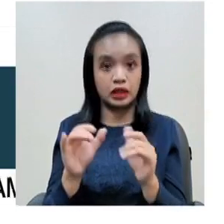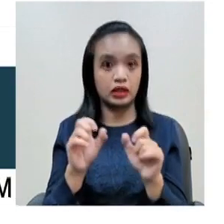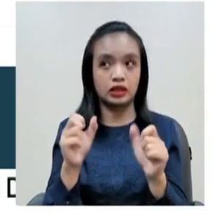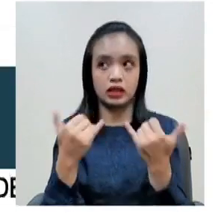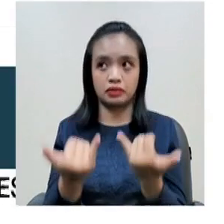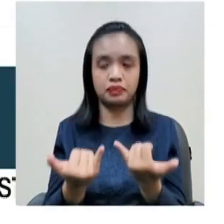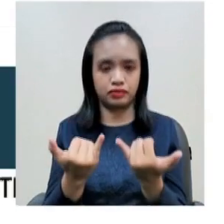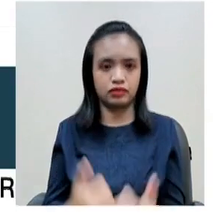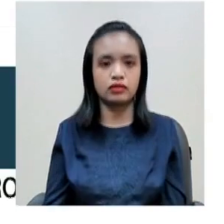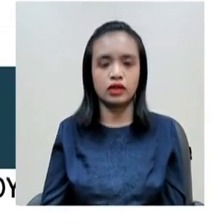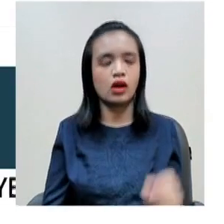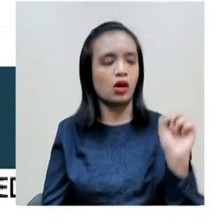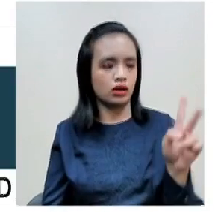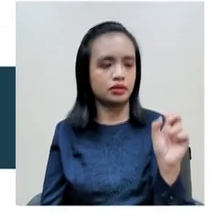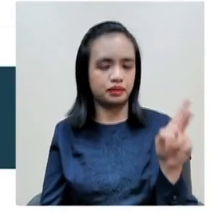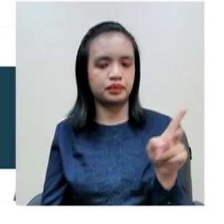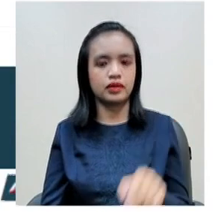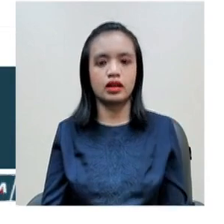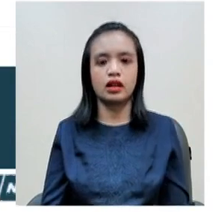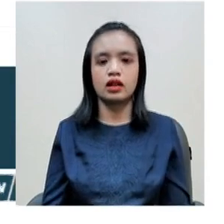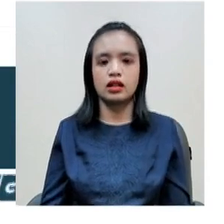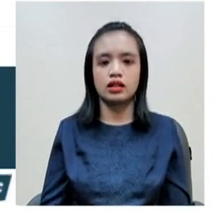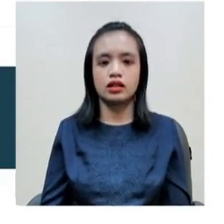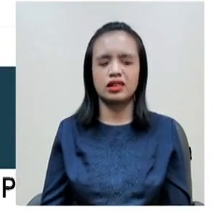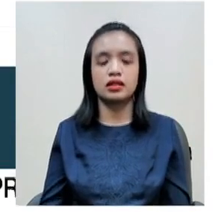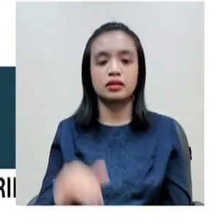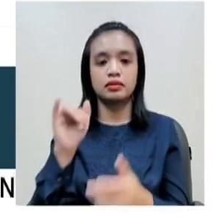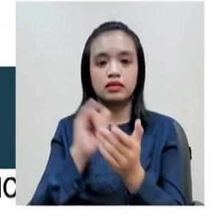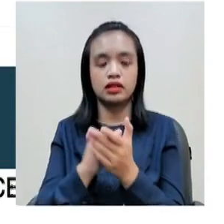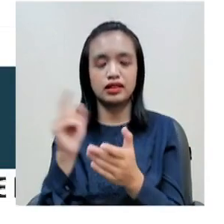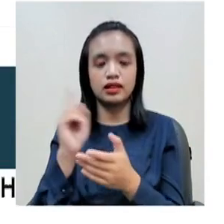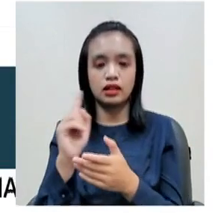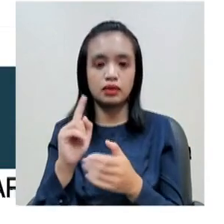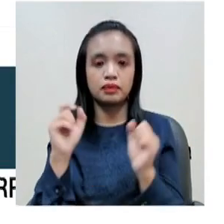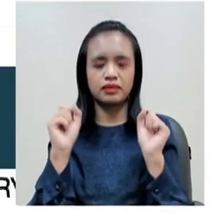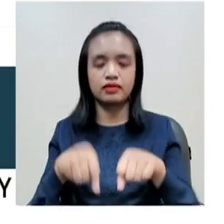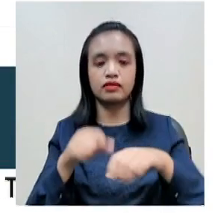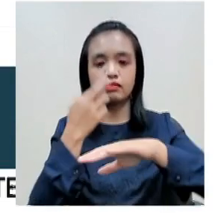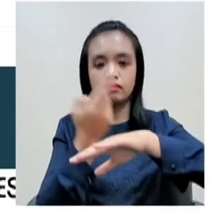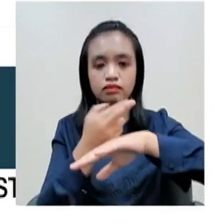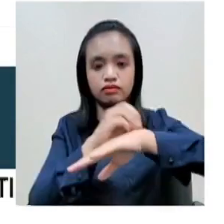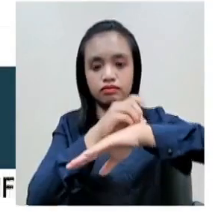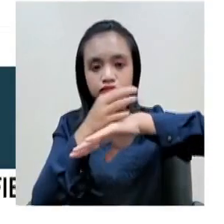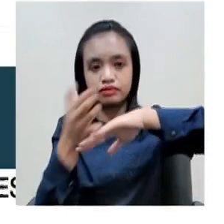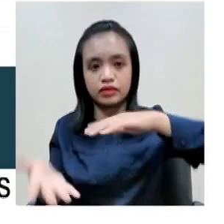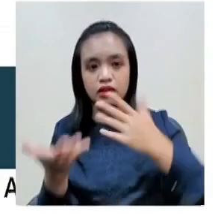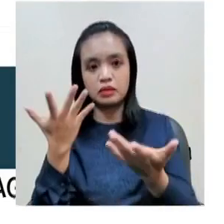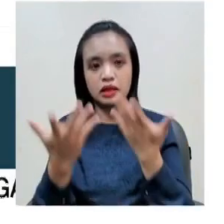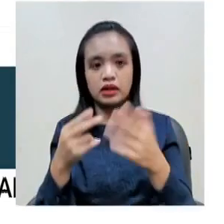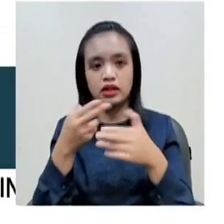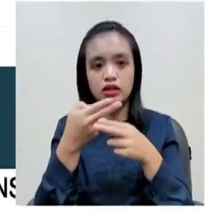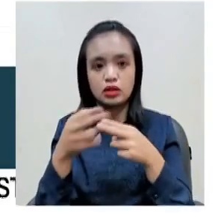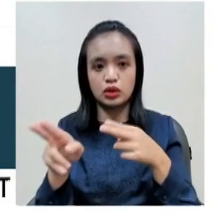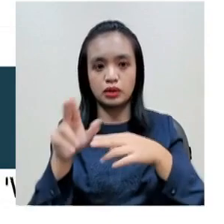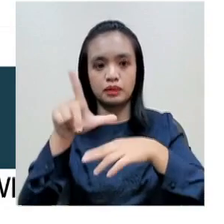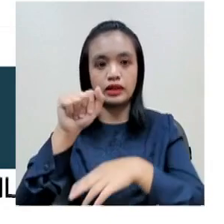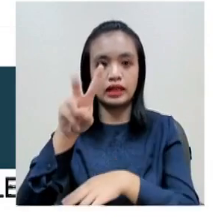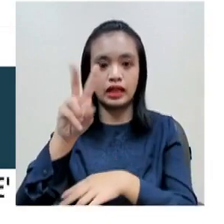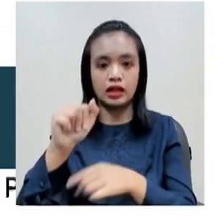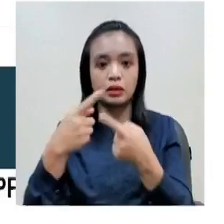Okay. In which we can have this kind of activity, rockfall, and maybe a short lava flow. But this will